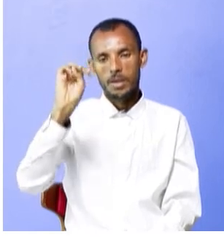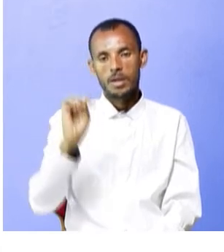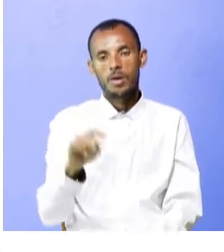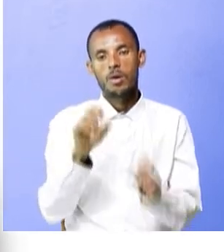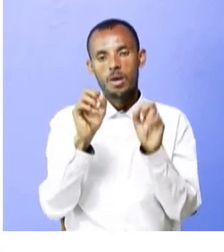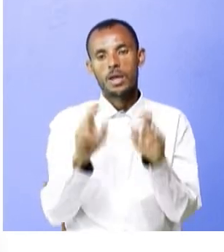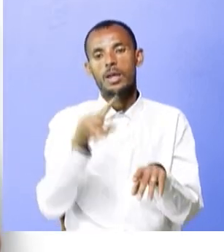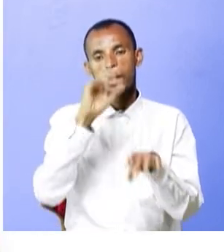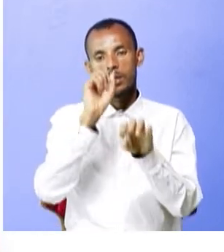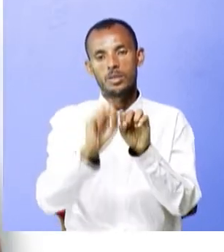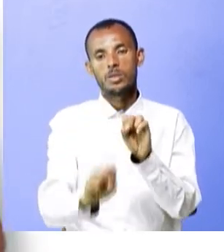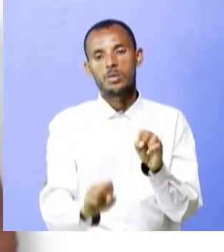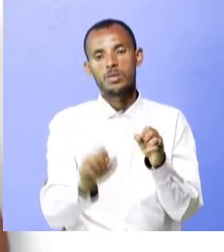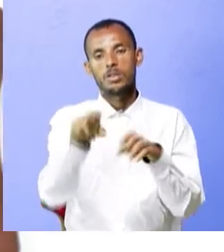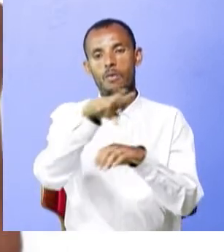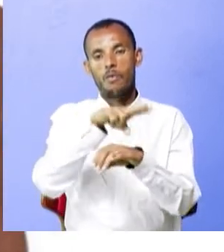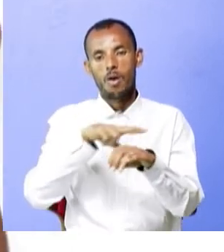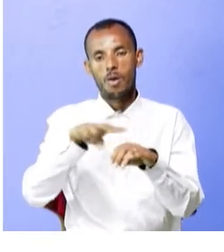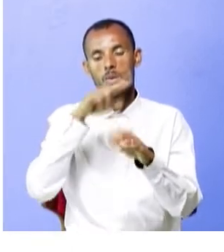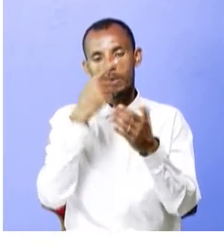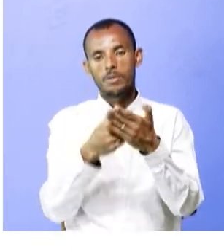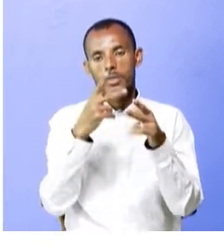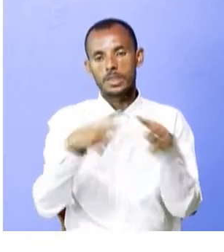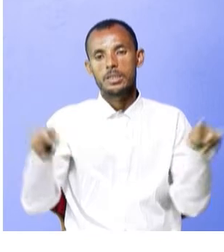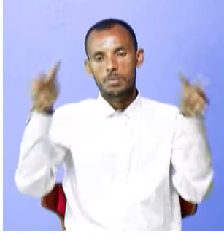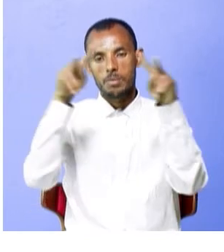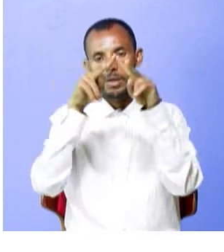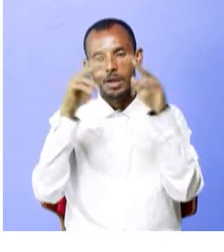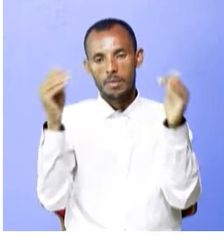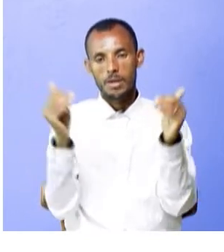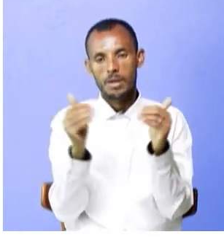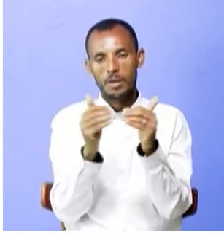Okay, so the volume of this pyramid becomes